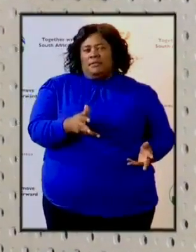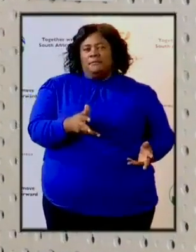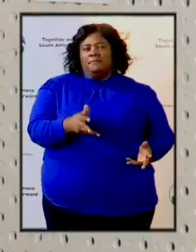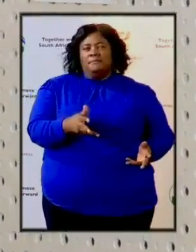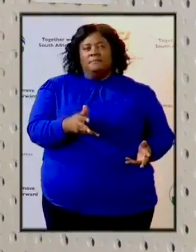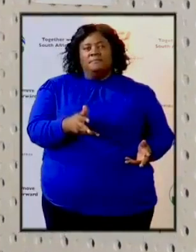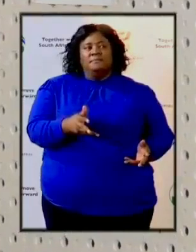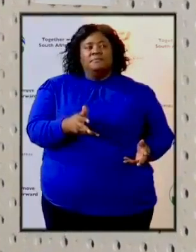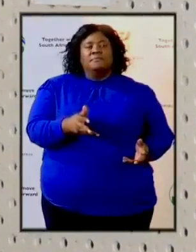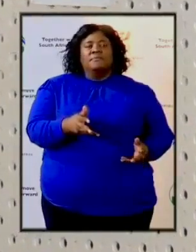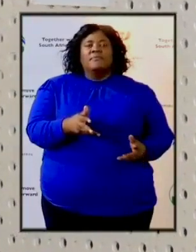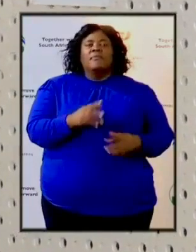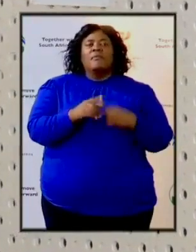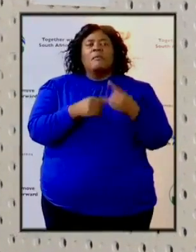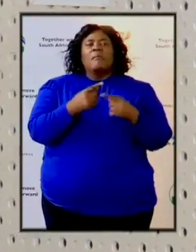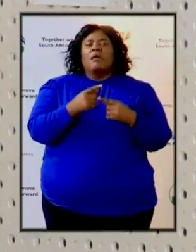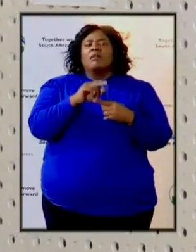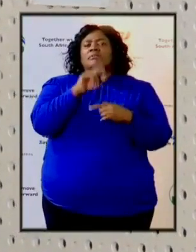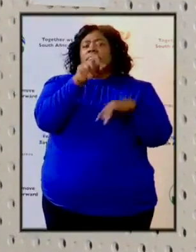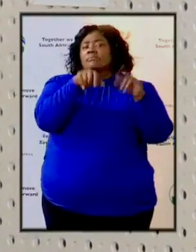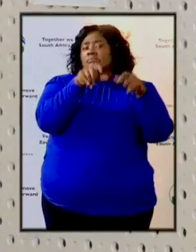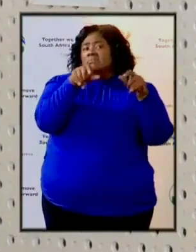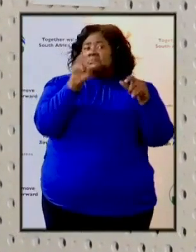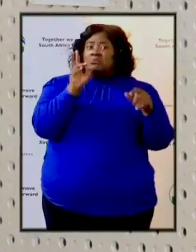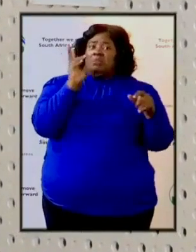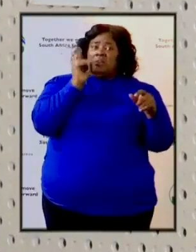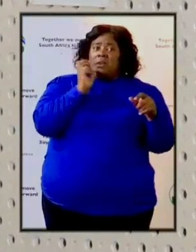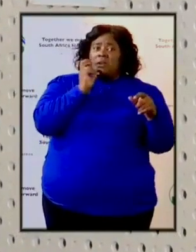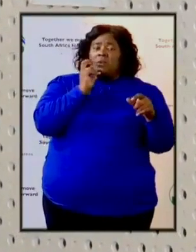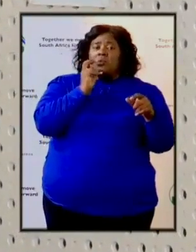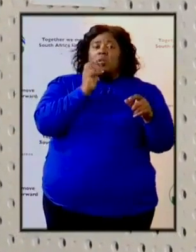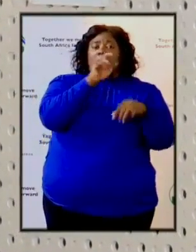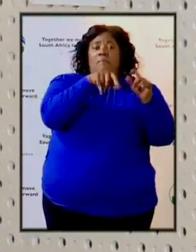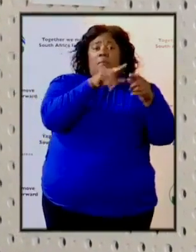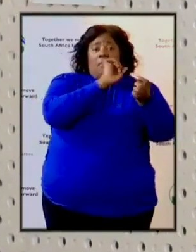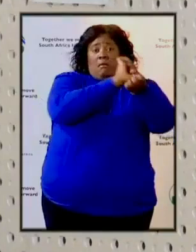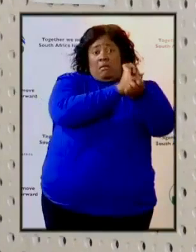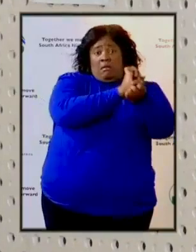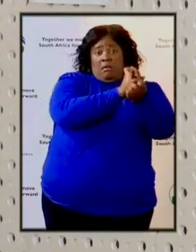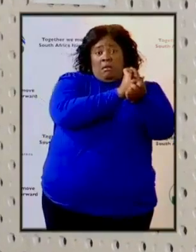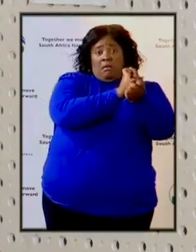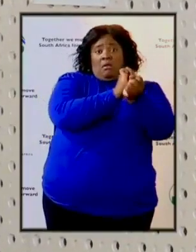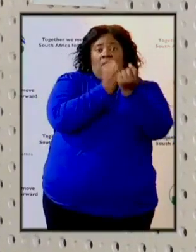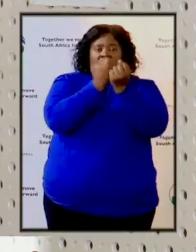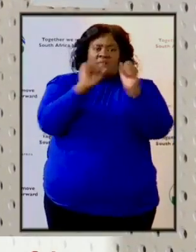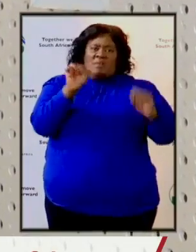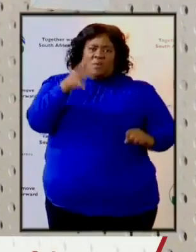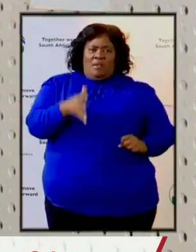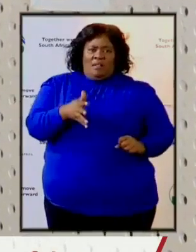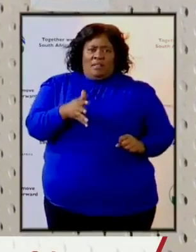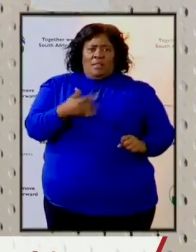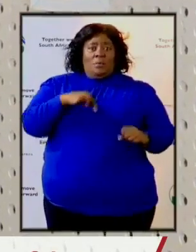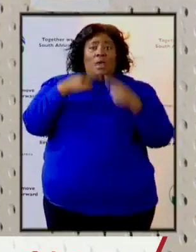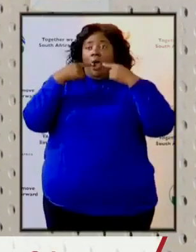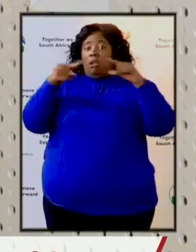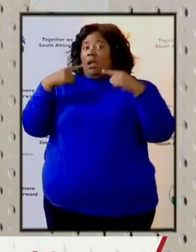the speculation or reports that thousands of prisoners will be released. We have not made any